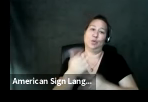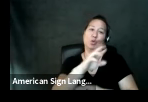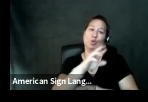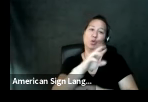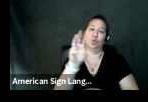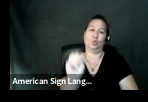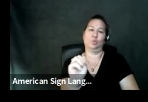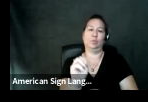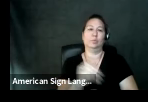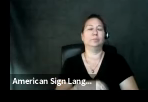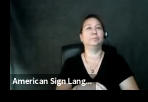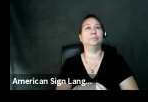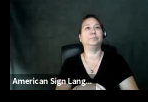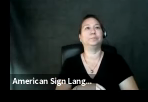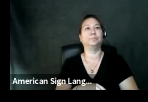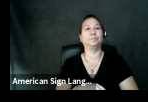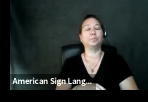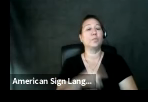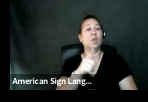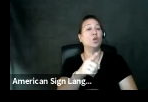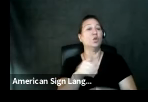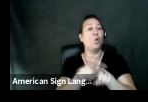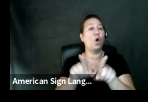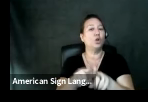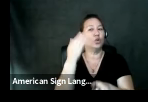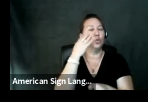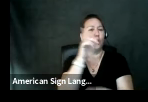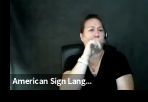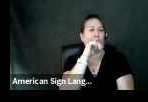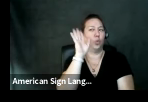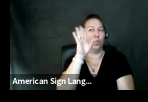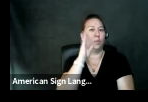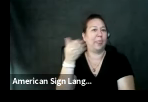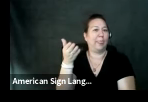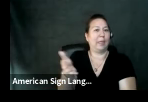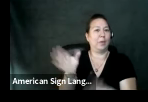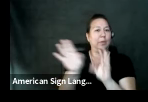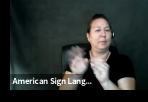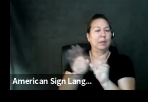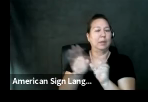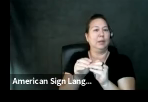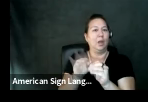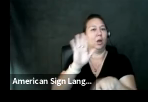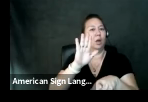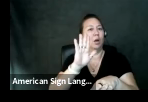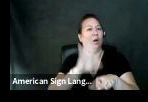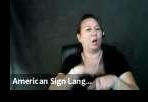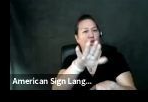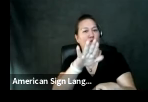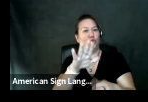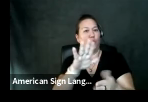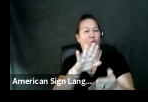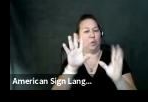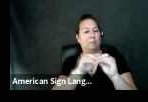should be informed of who's going to be at the meeting. So on that meeting notice, it will note everyone that's there. Some